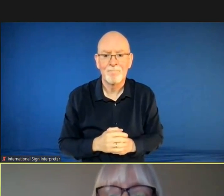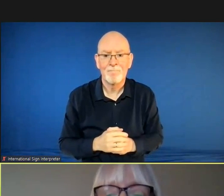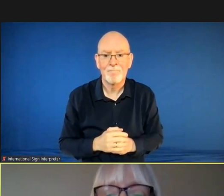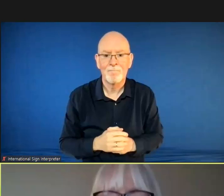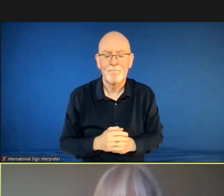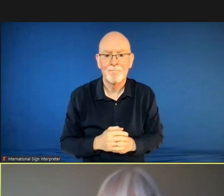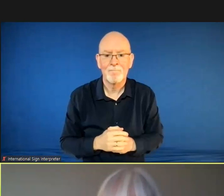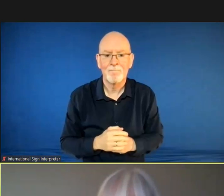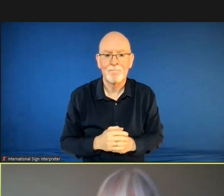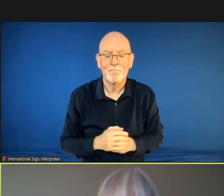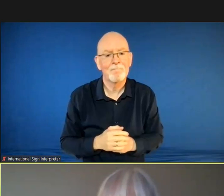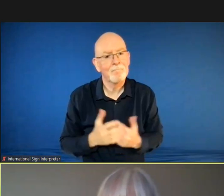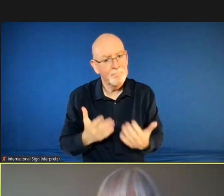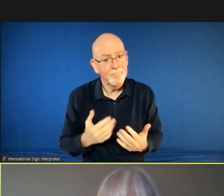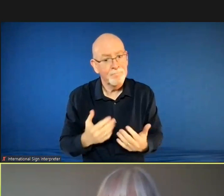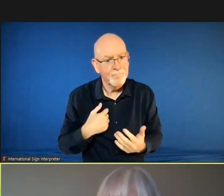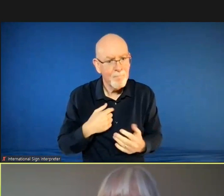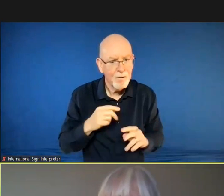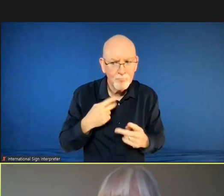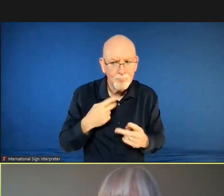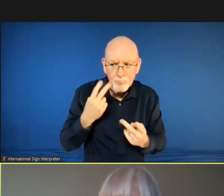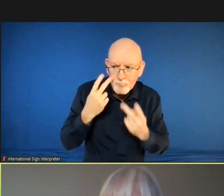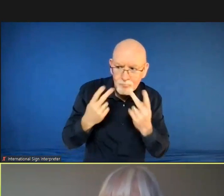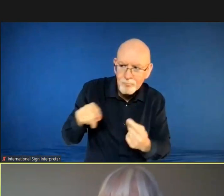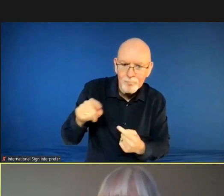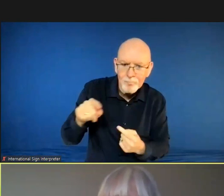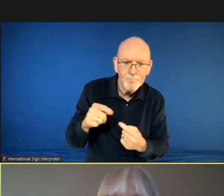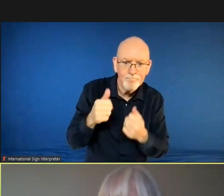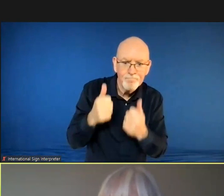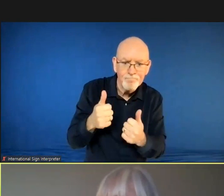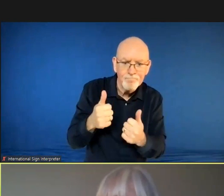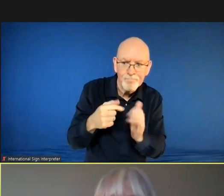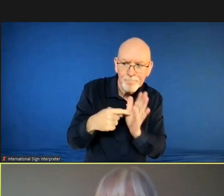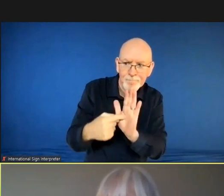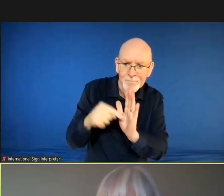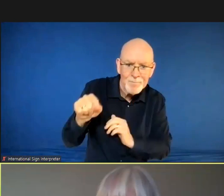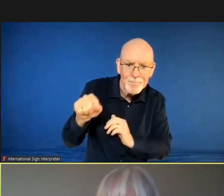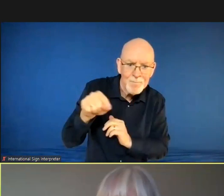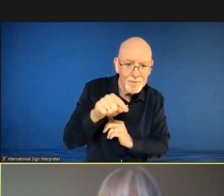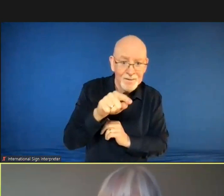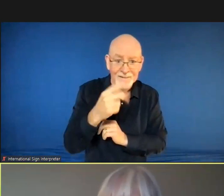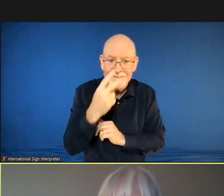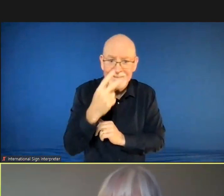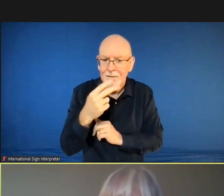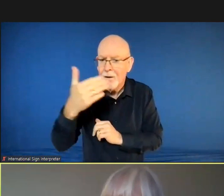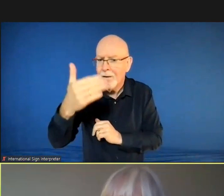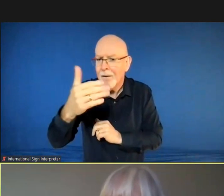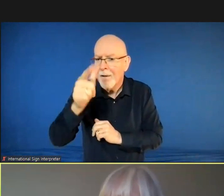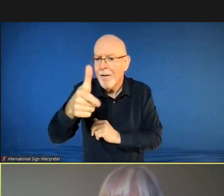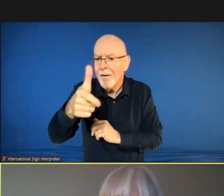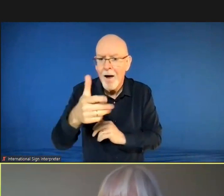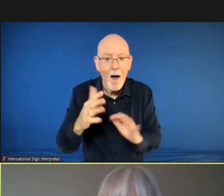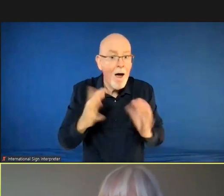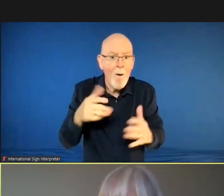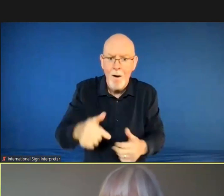Asia about just how effectively families can work together to support their deaf children and